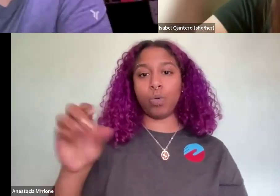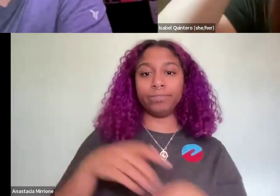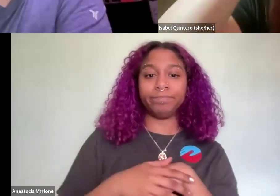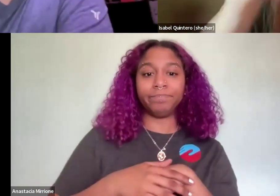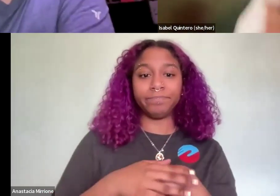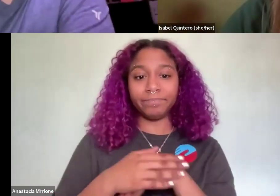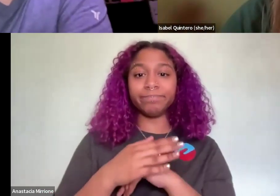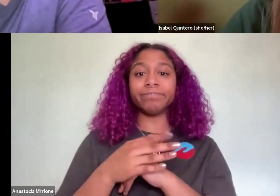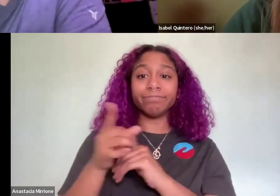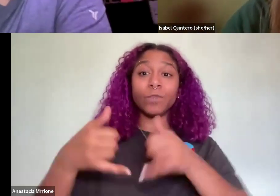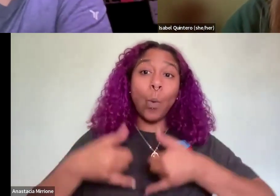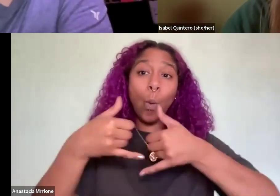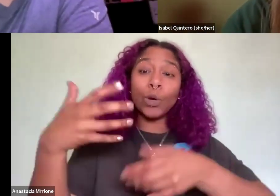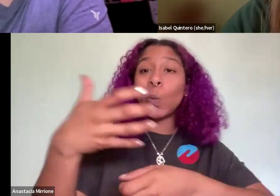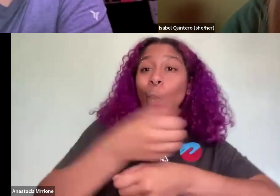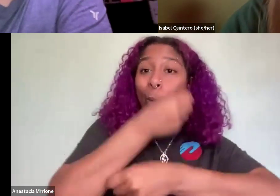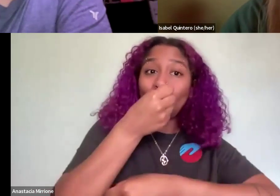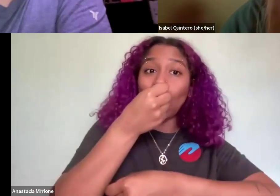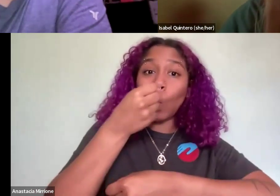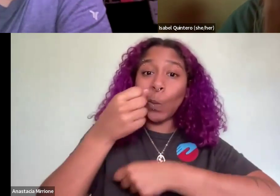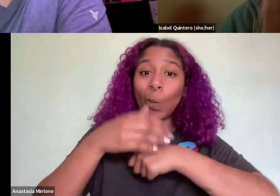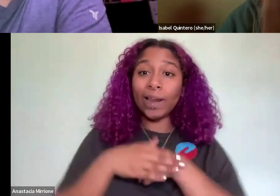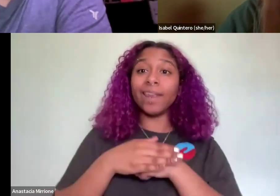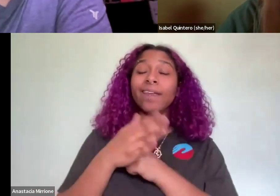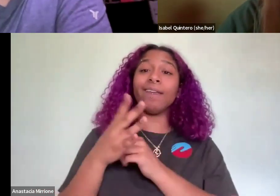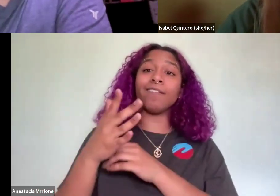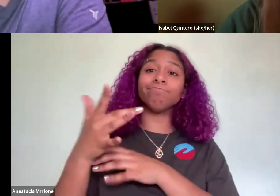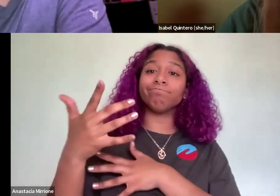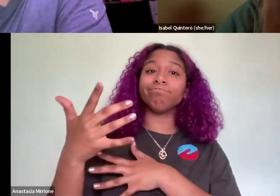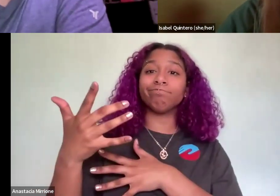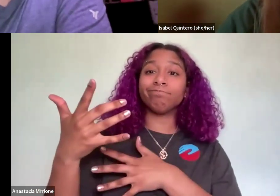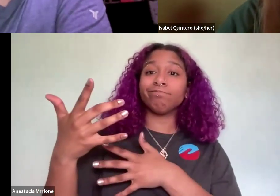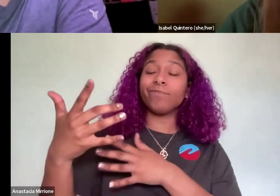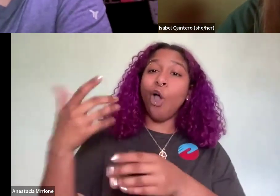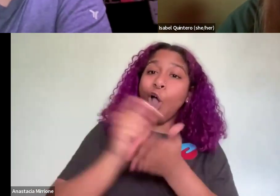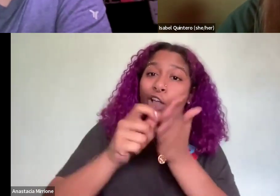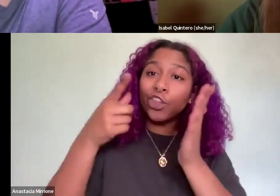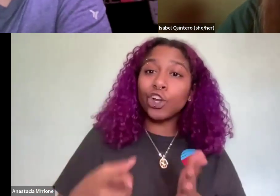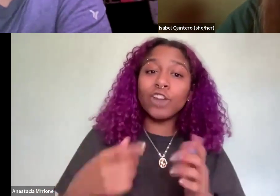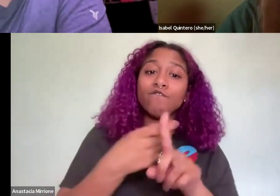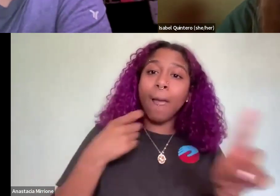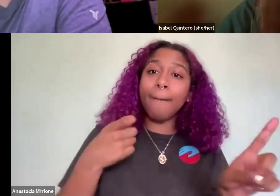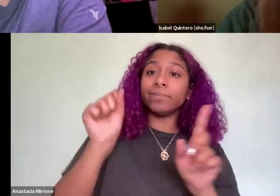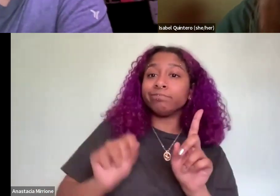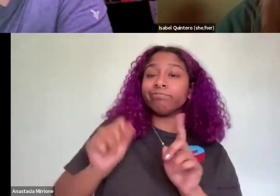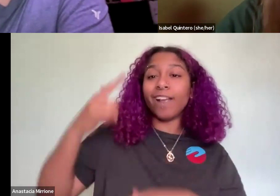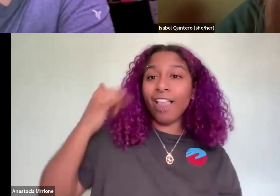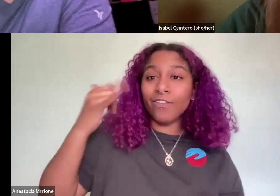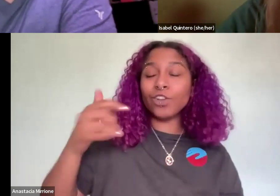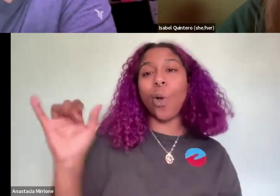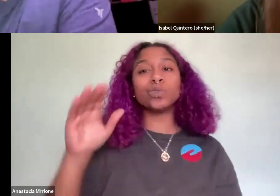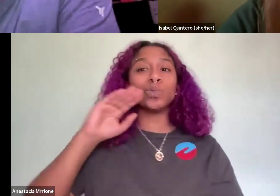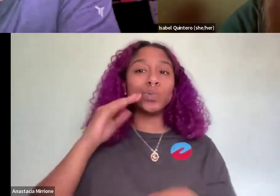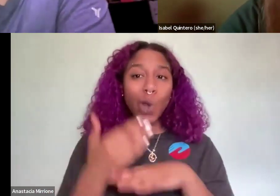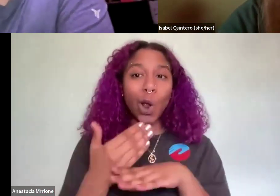award-winning writer from the Inland Empire of Southern California. She is also the daughter of Mexican immigrants. In